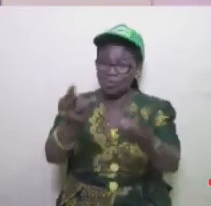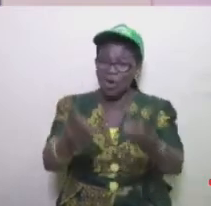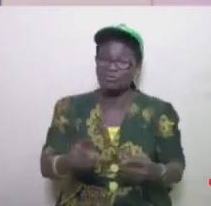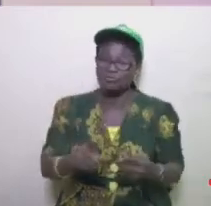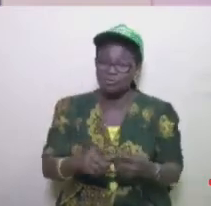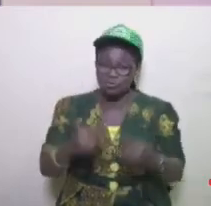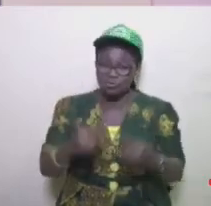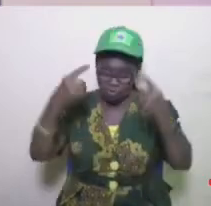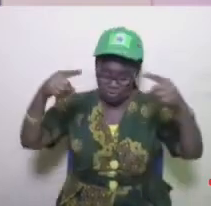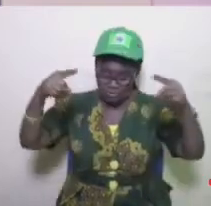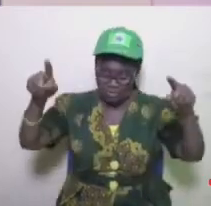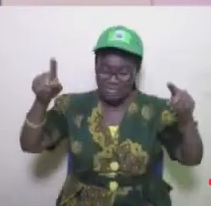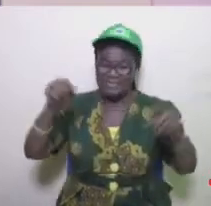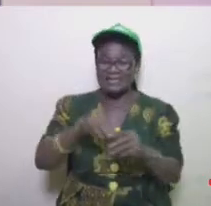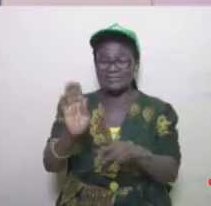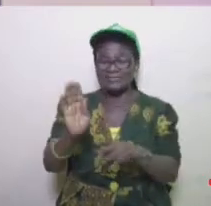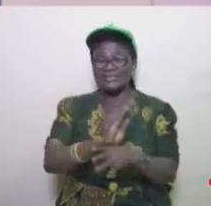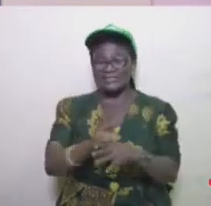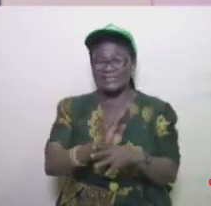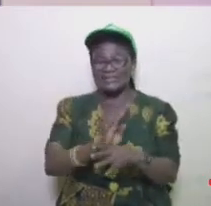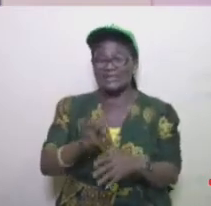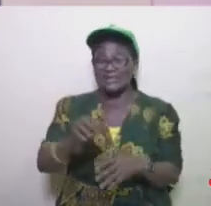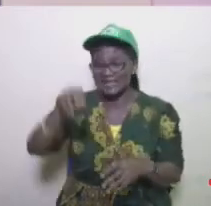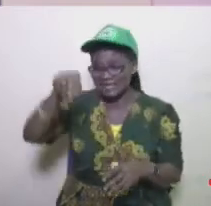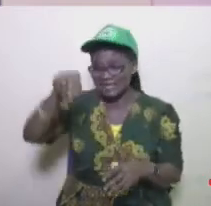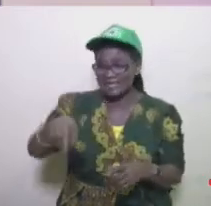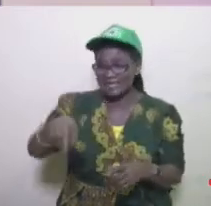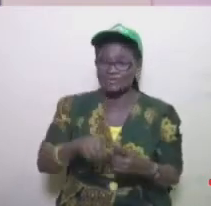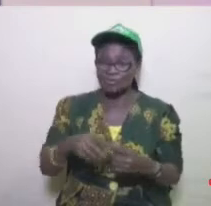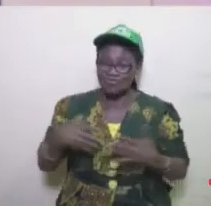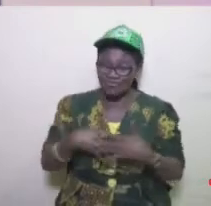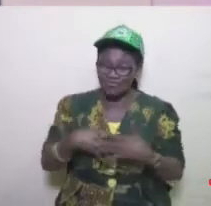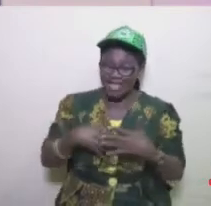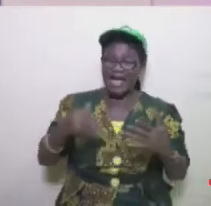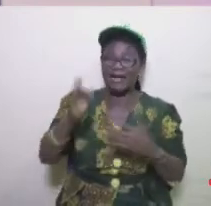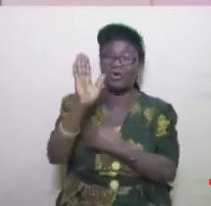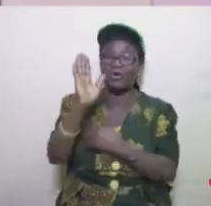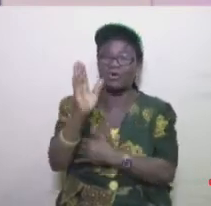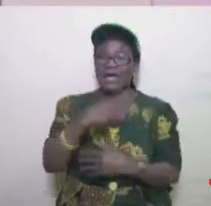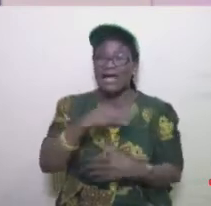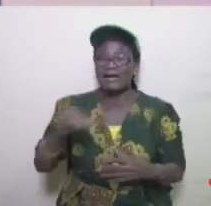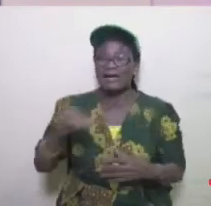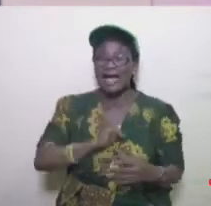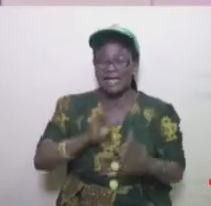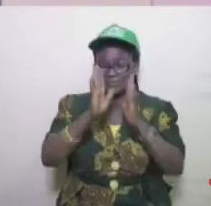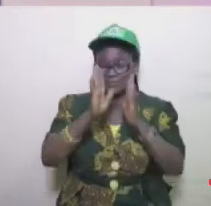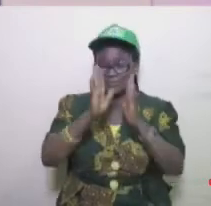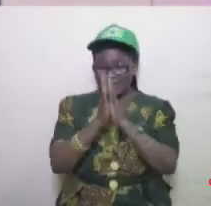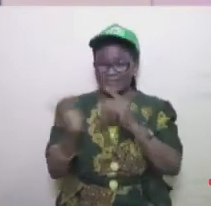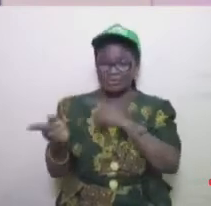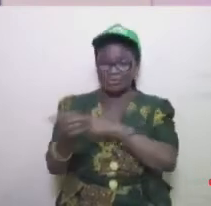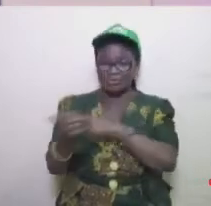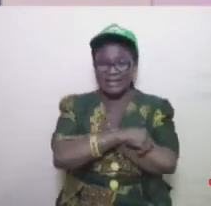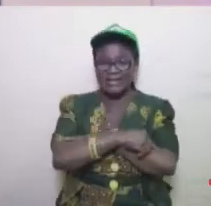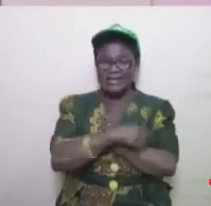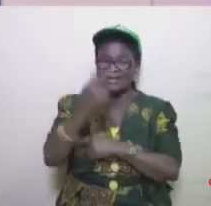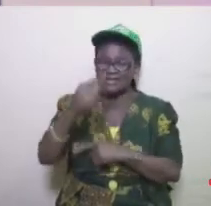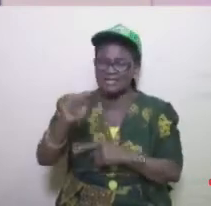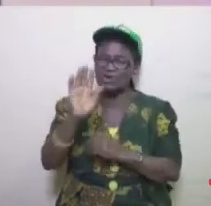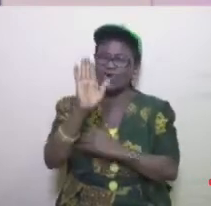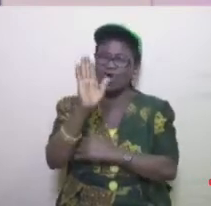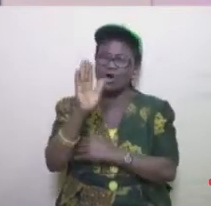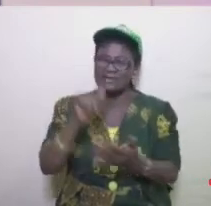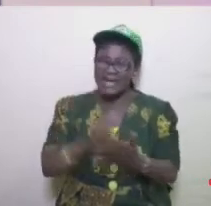afraid of God. You need to fear God. And I pray today, the God that you serve,